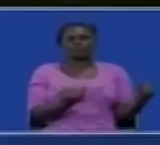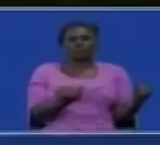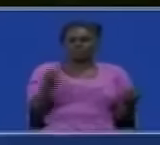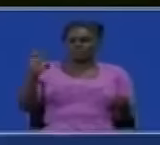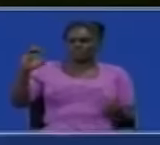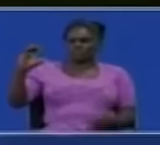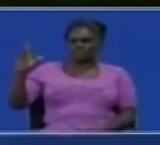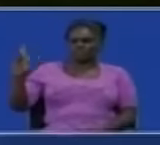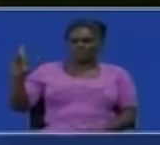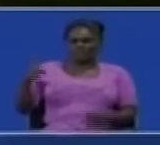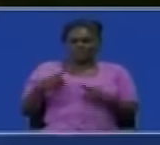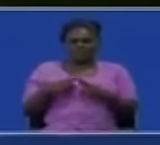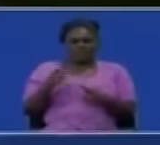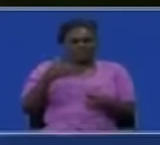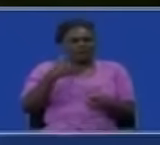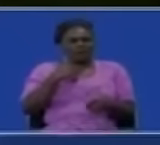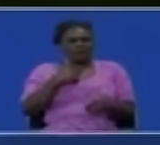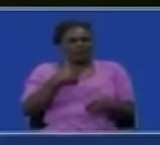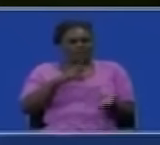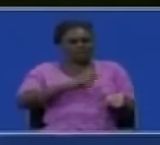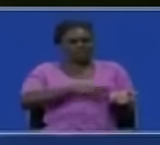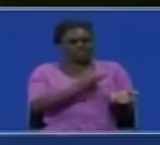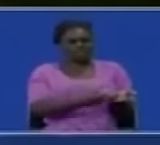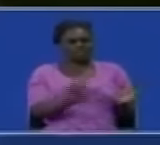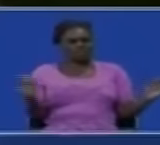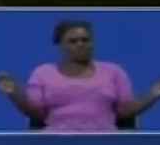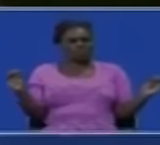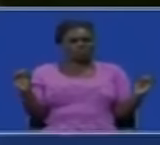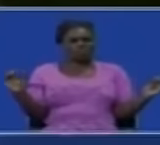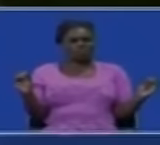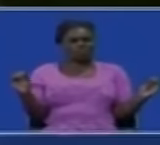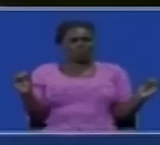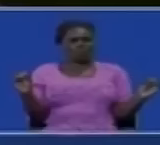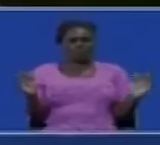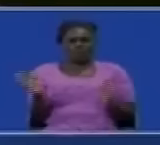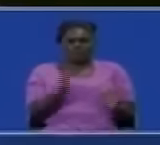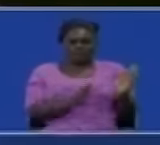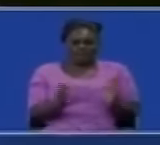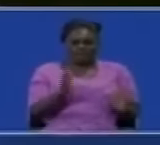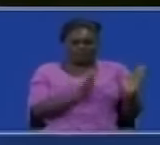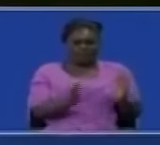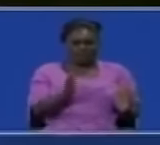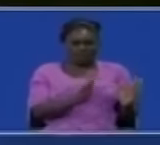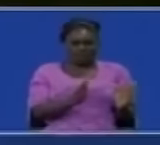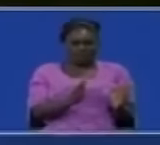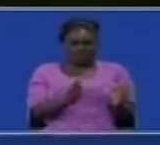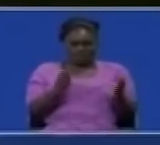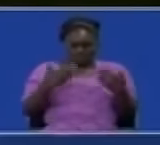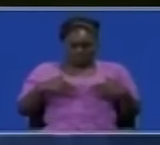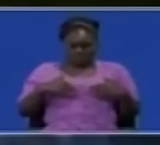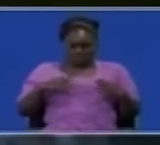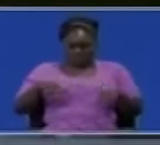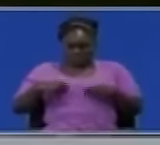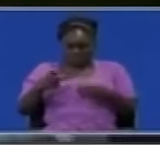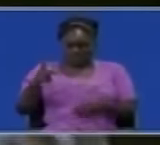ECK, but we didn't have the resources. But we planned for it, and we are the people who gave